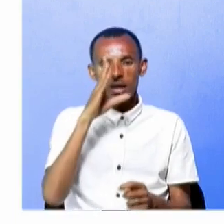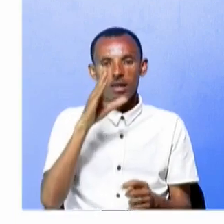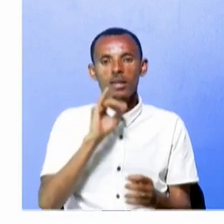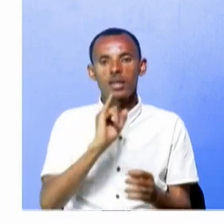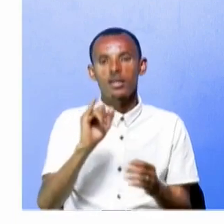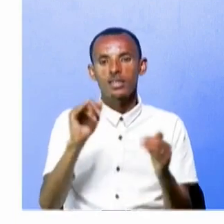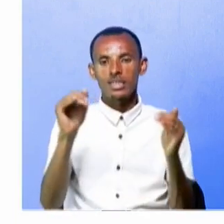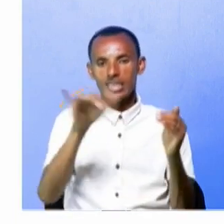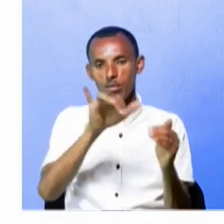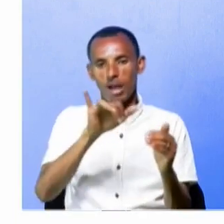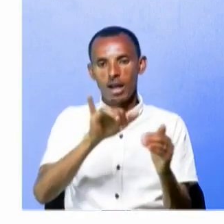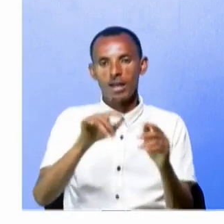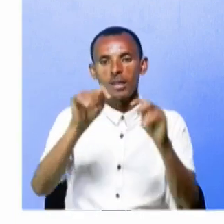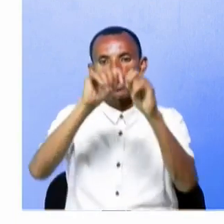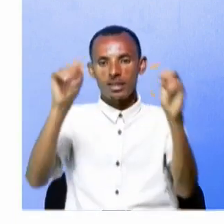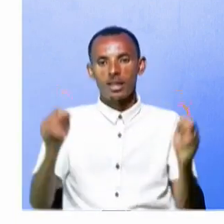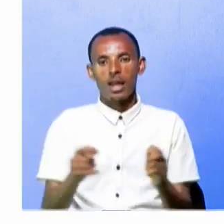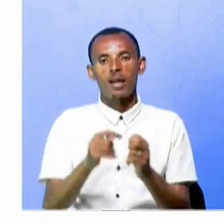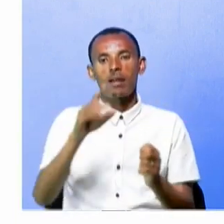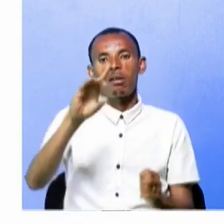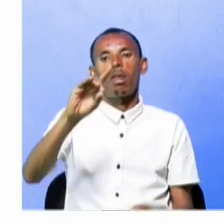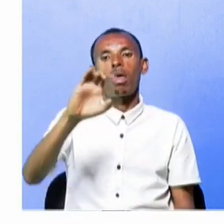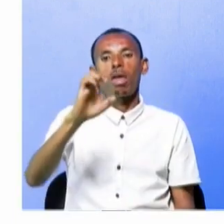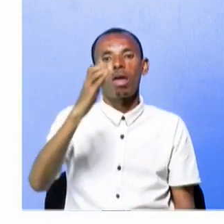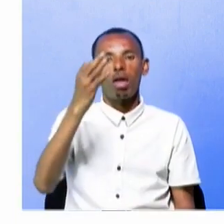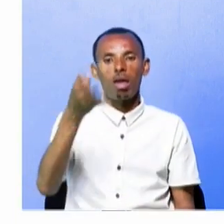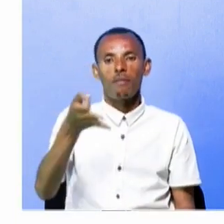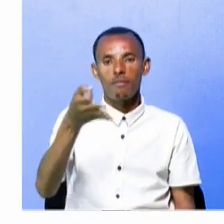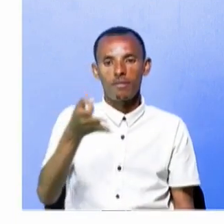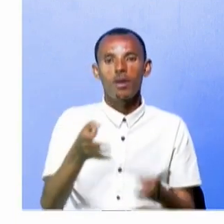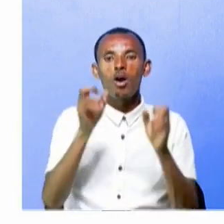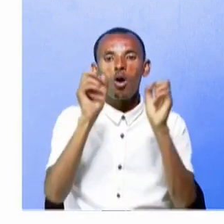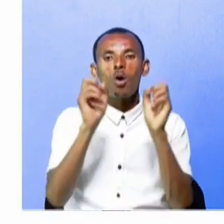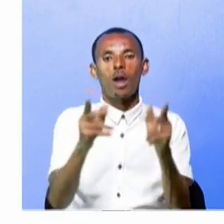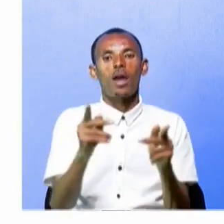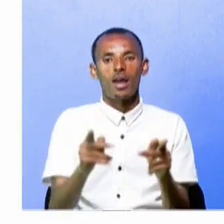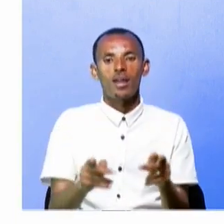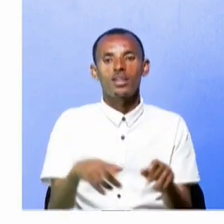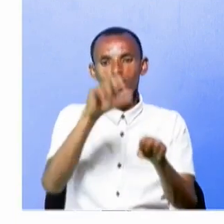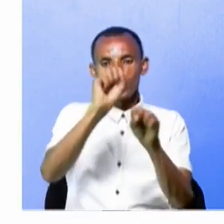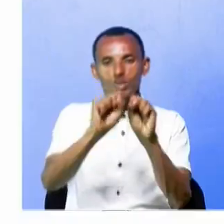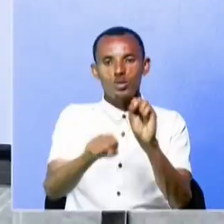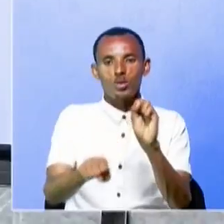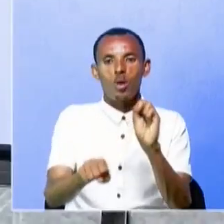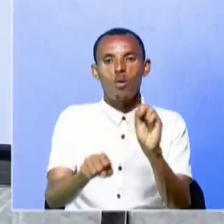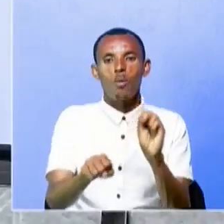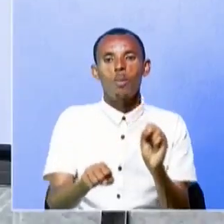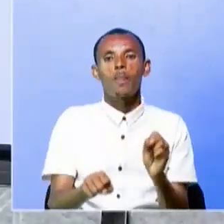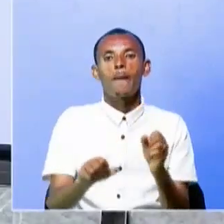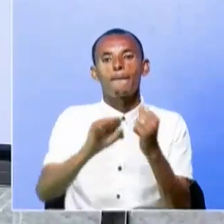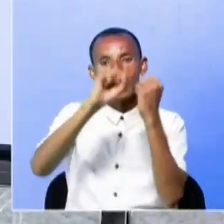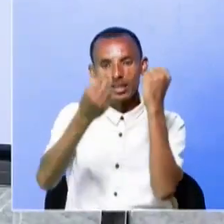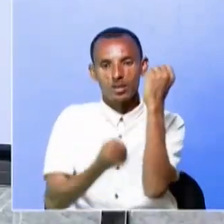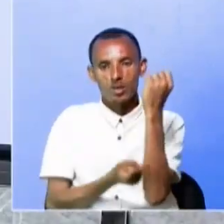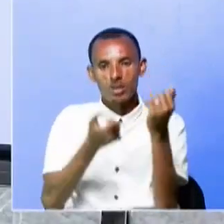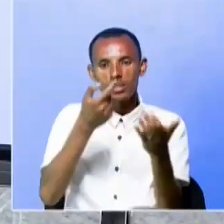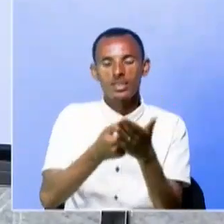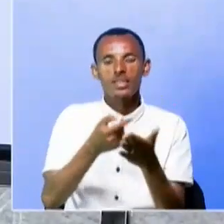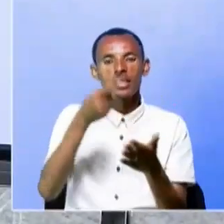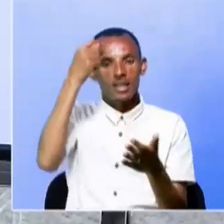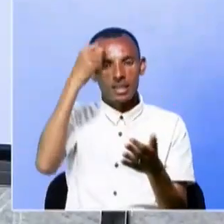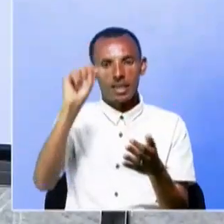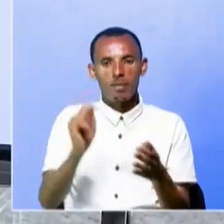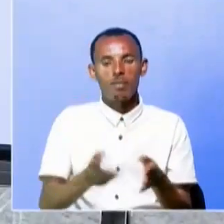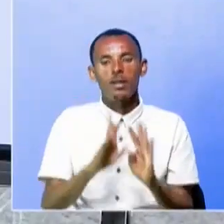is similar to triangle DEF. Okay, so based on this theorem, let's